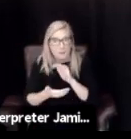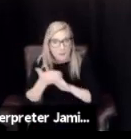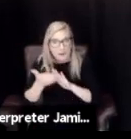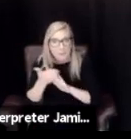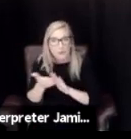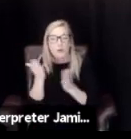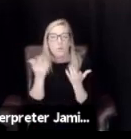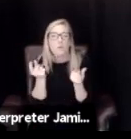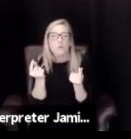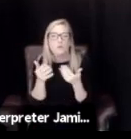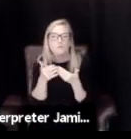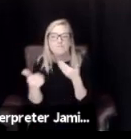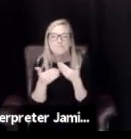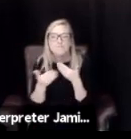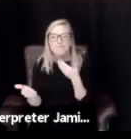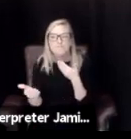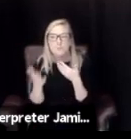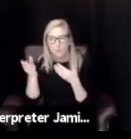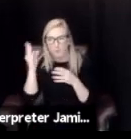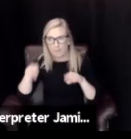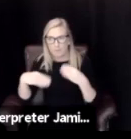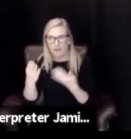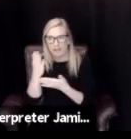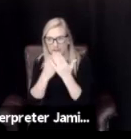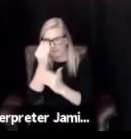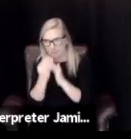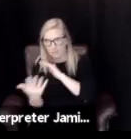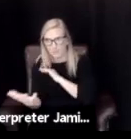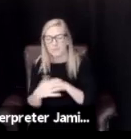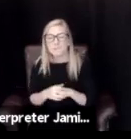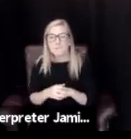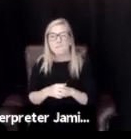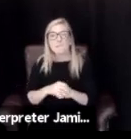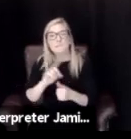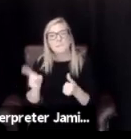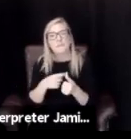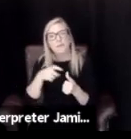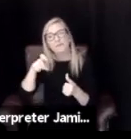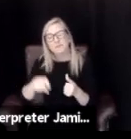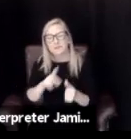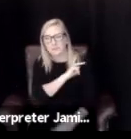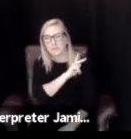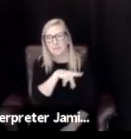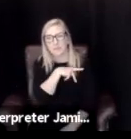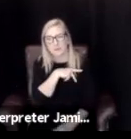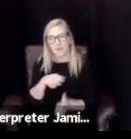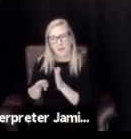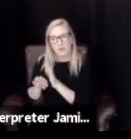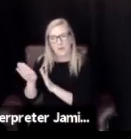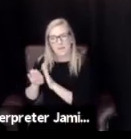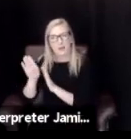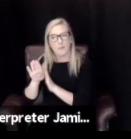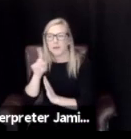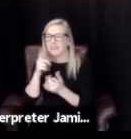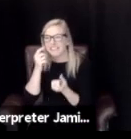do. So I'm going to give you some tips. First of all, you have to do some personal development and understand your